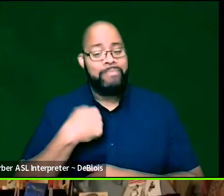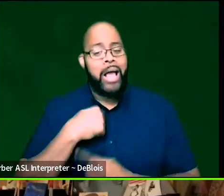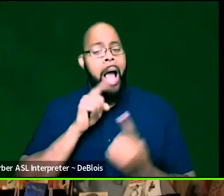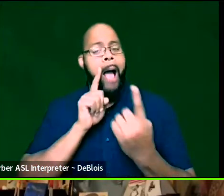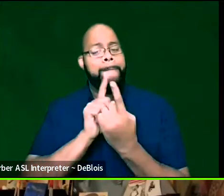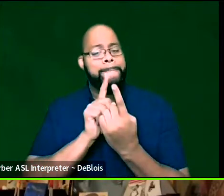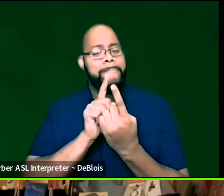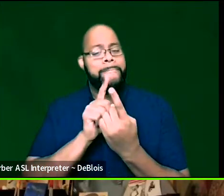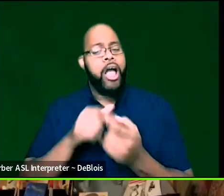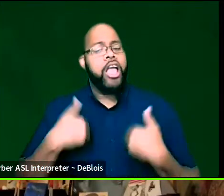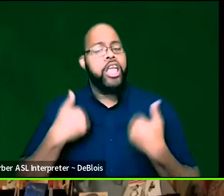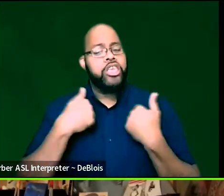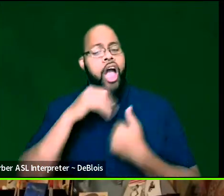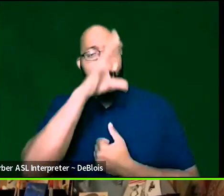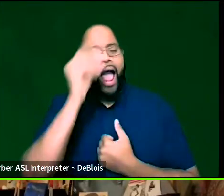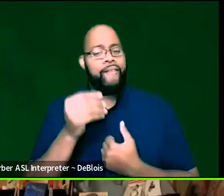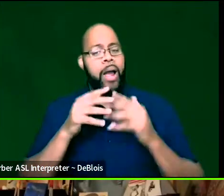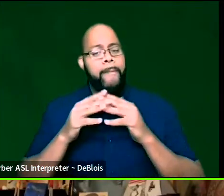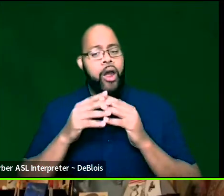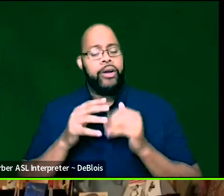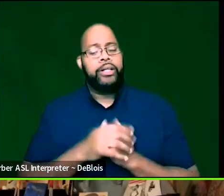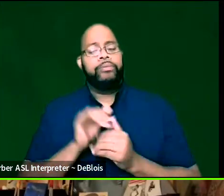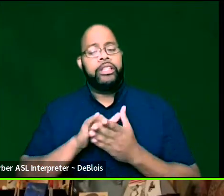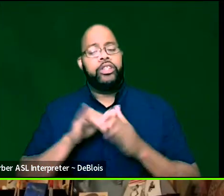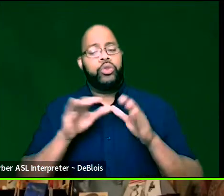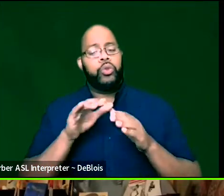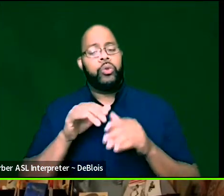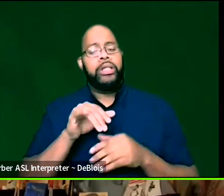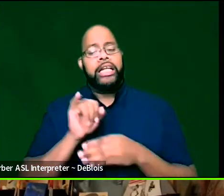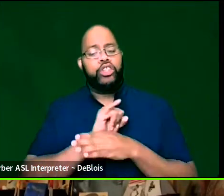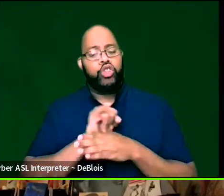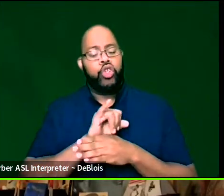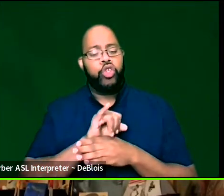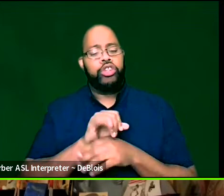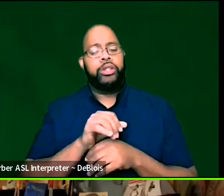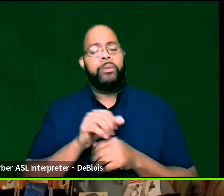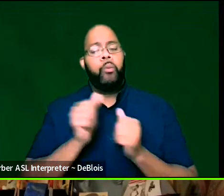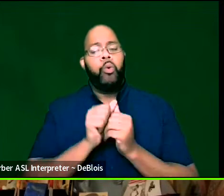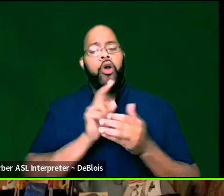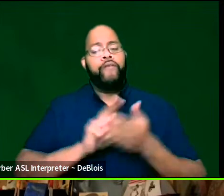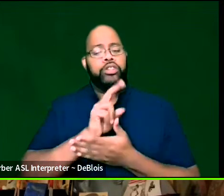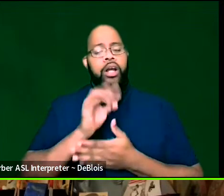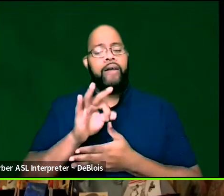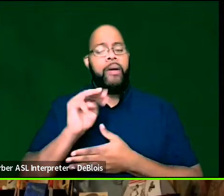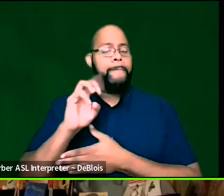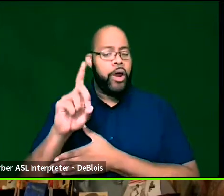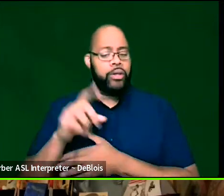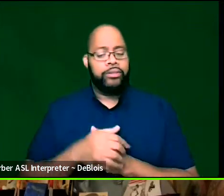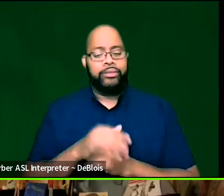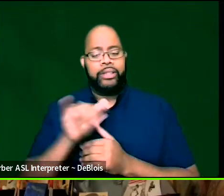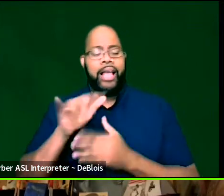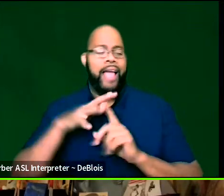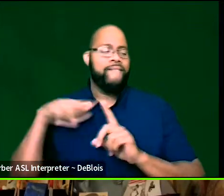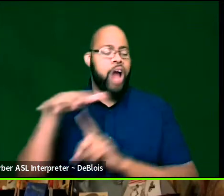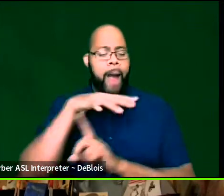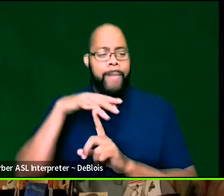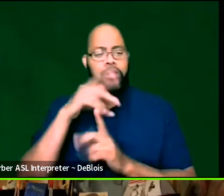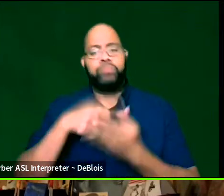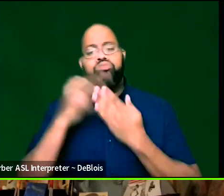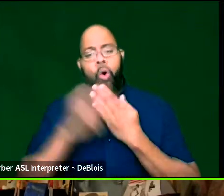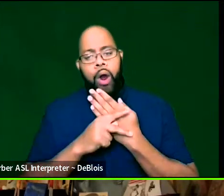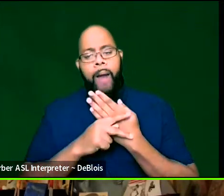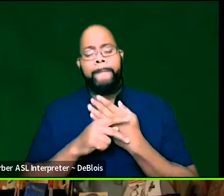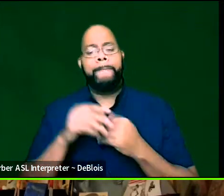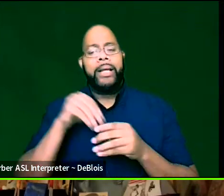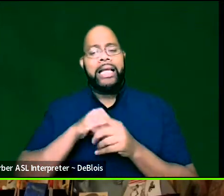young African-American who is doing an internship with the University of Maryland's environmental program